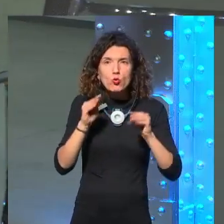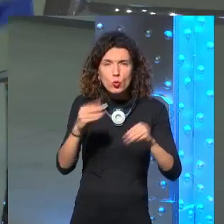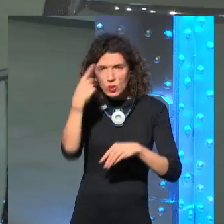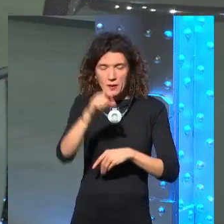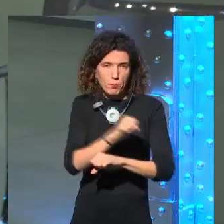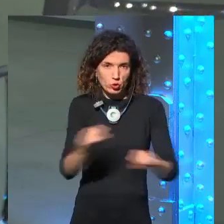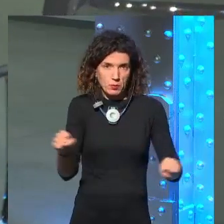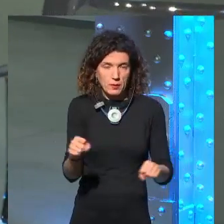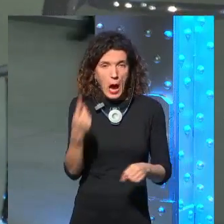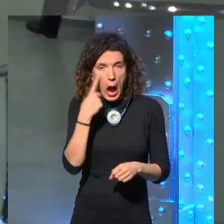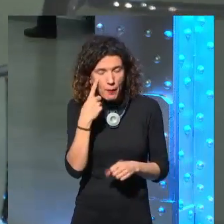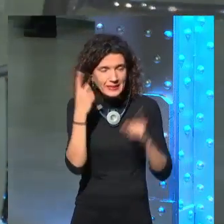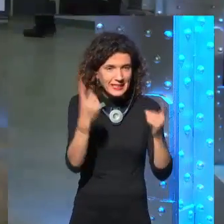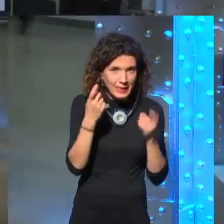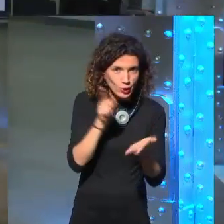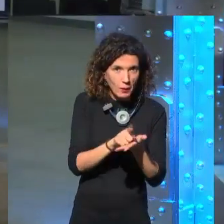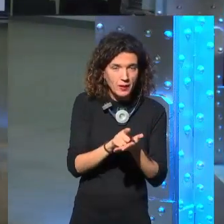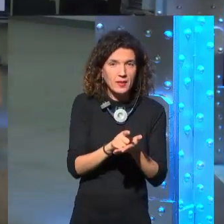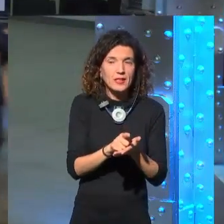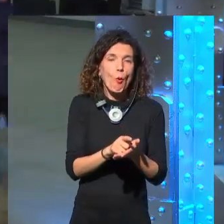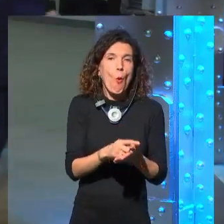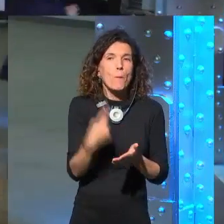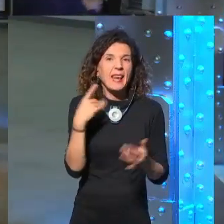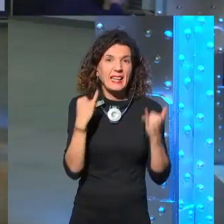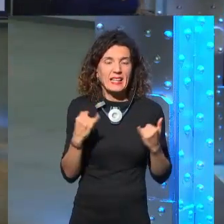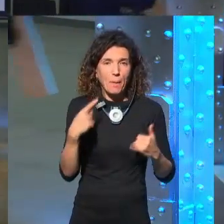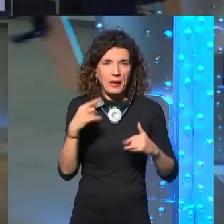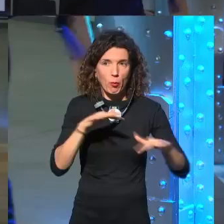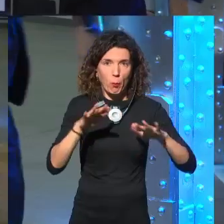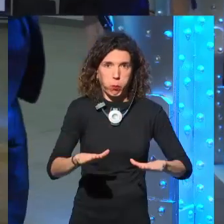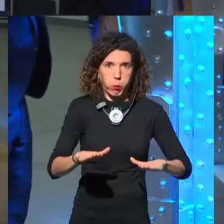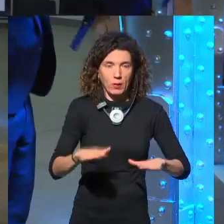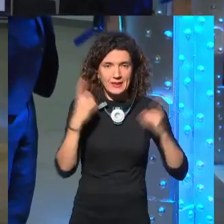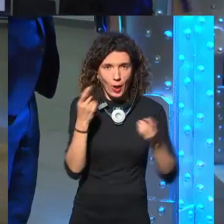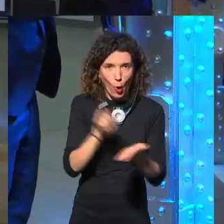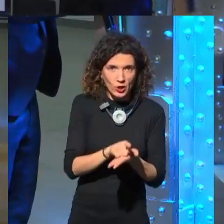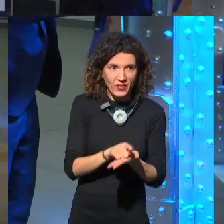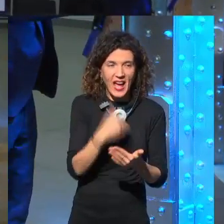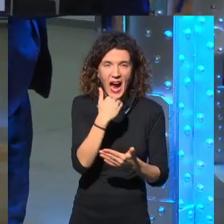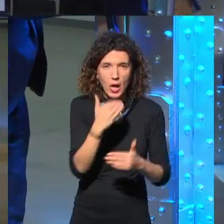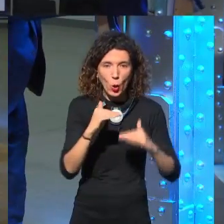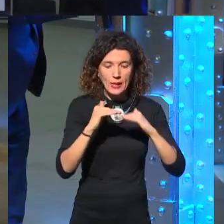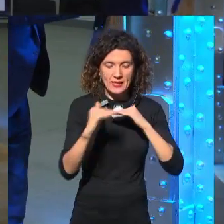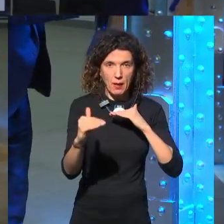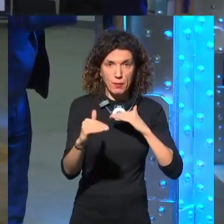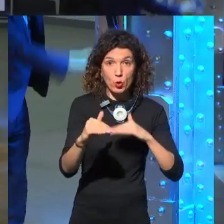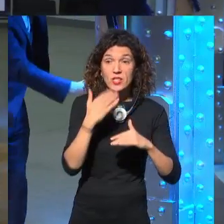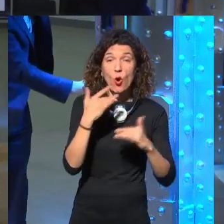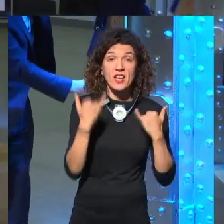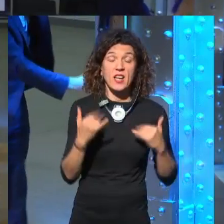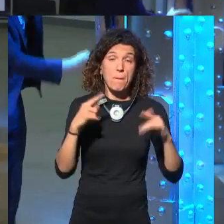Ooh, let's see. I think that's losing a lot of energy. Let me try it up here. I need something very stable because the energy gets lost. So.